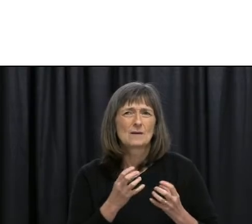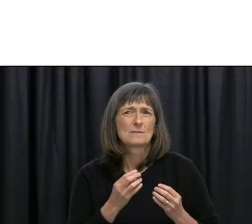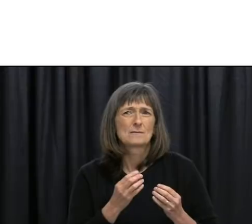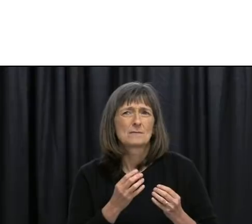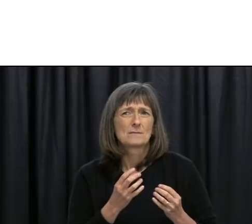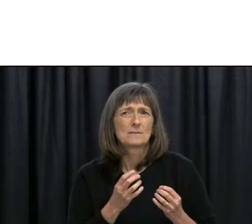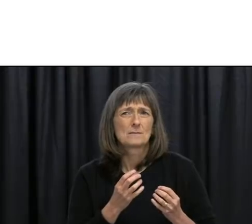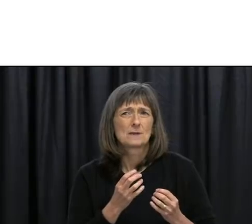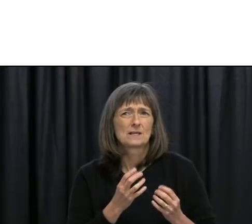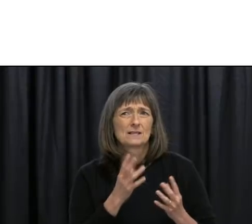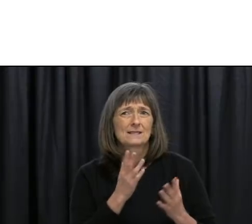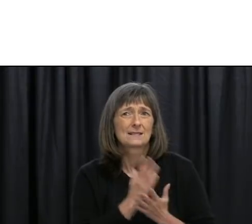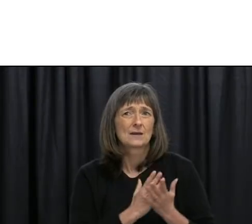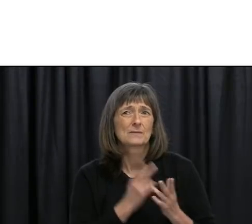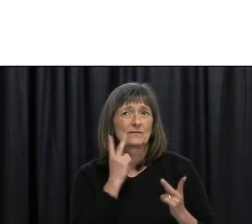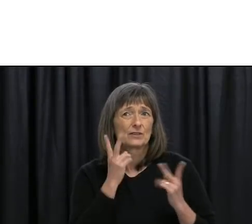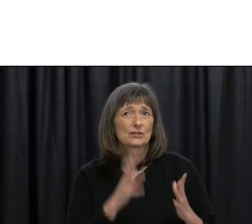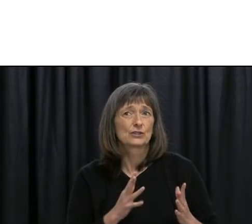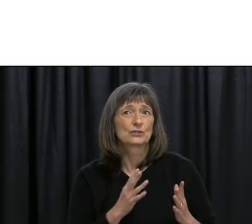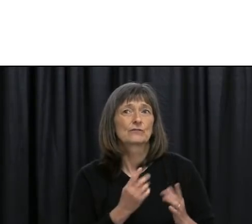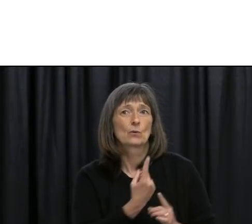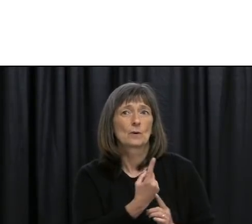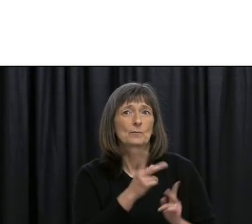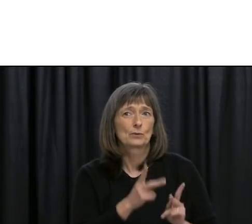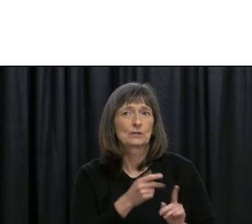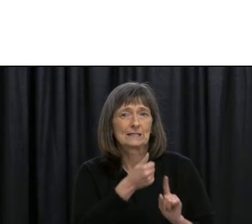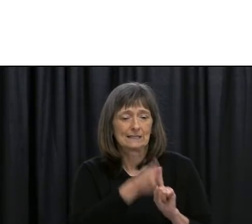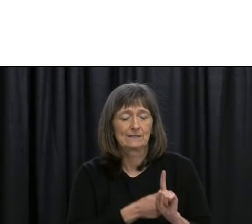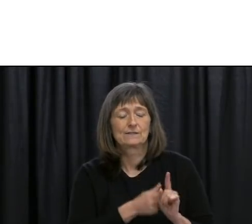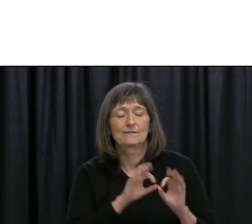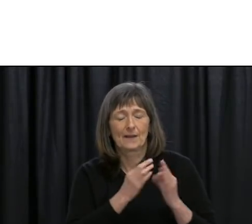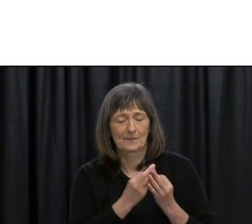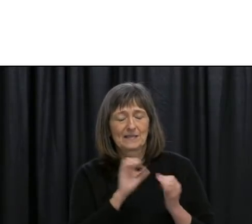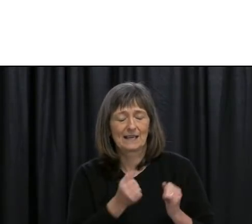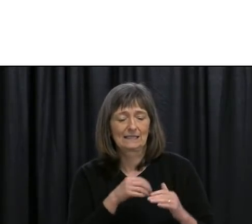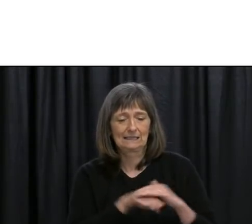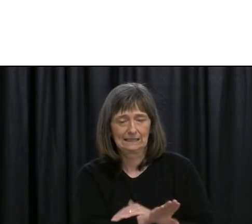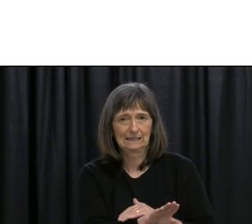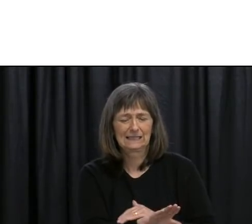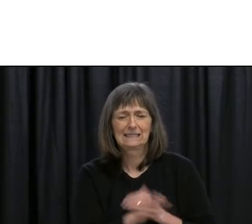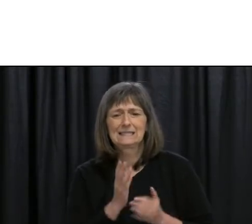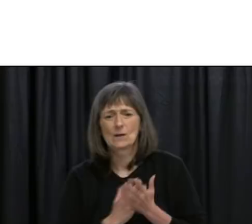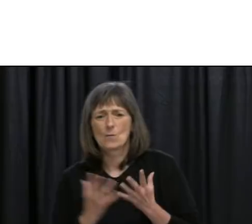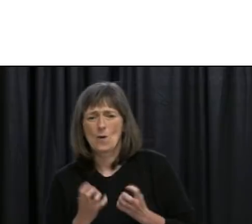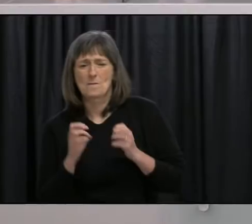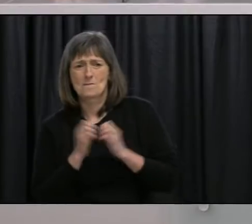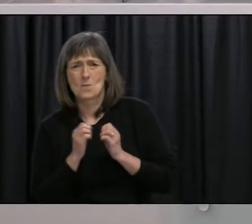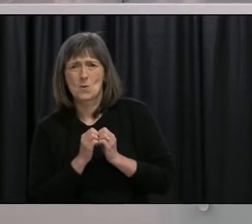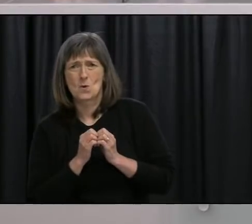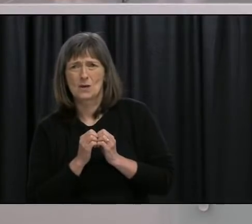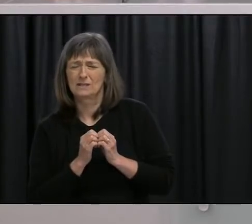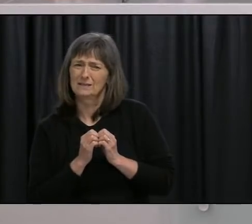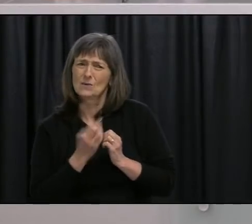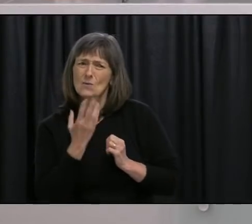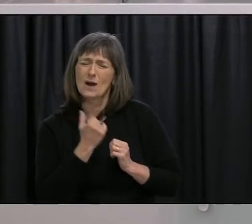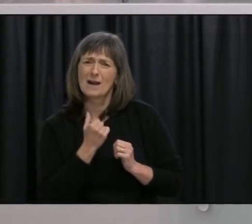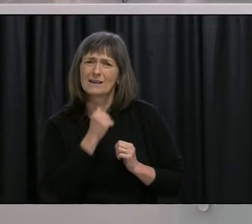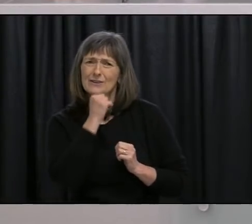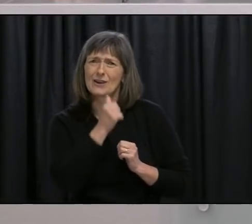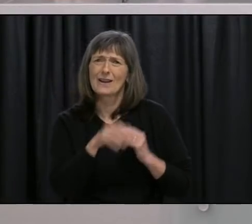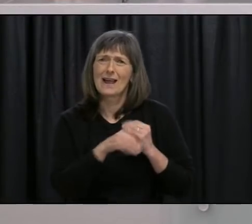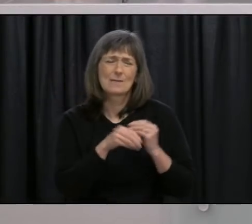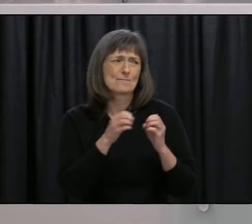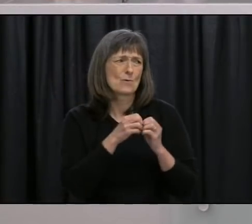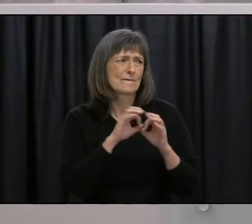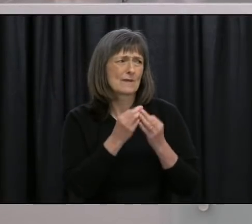idea of A, why did you want to ease the restrictions, and B, why do you feel that it's not appropriate to lift them even